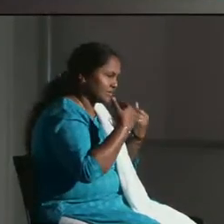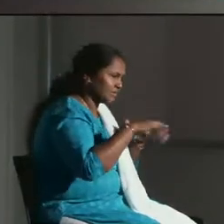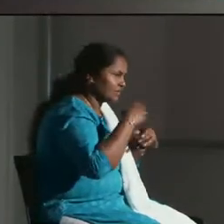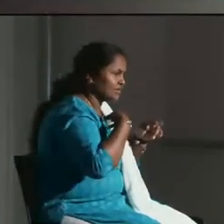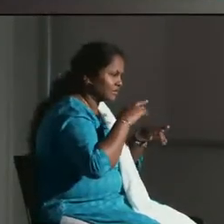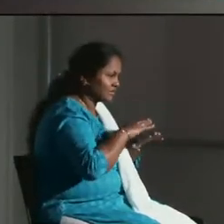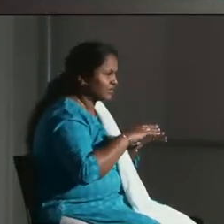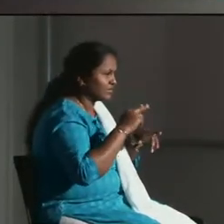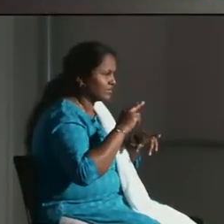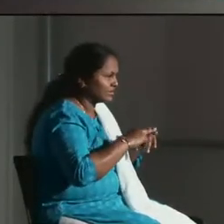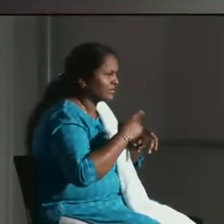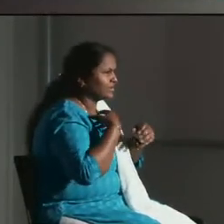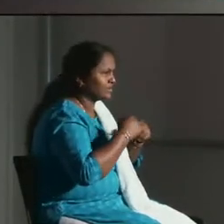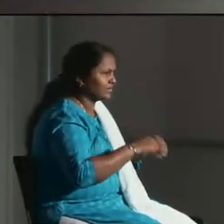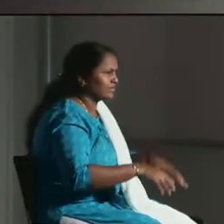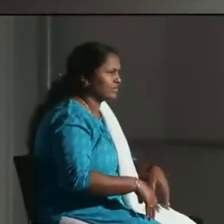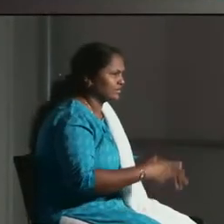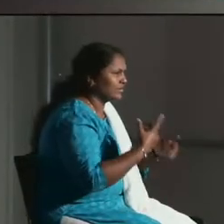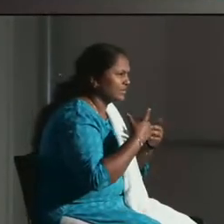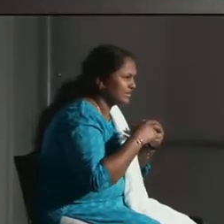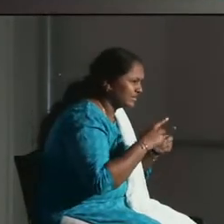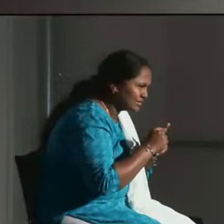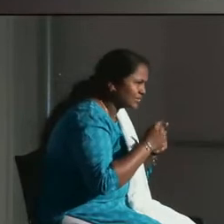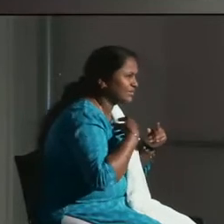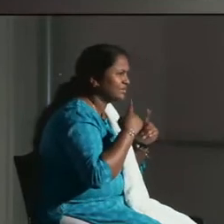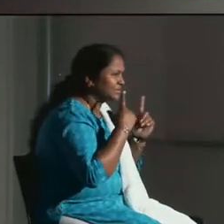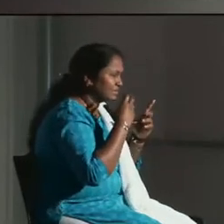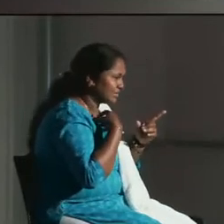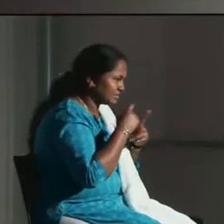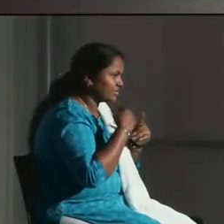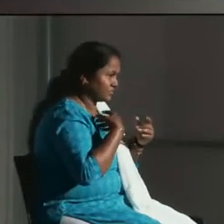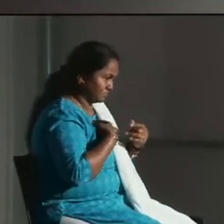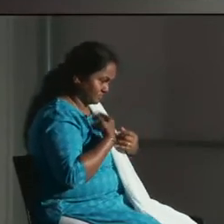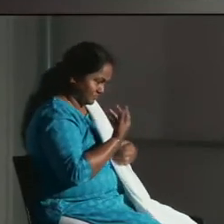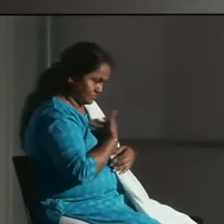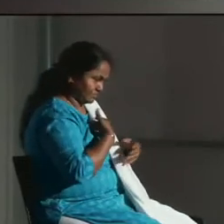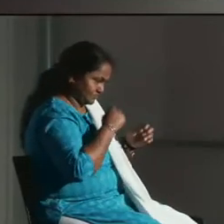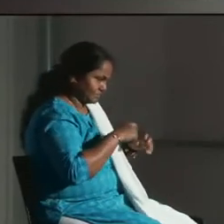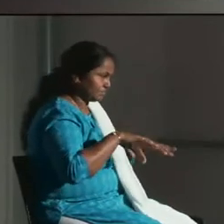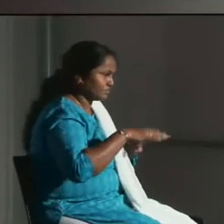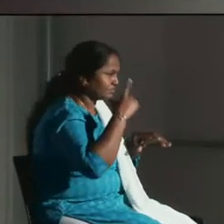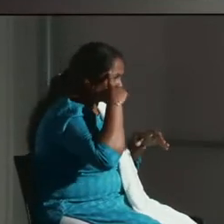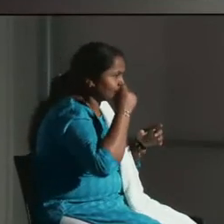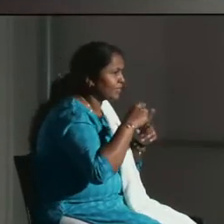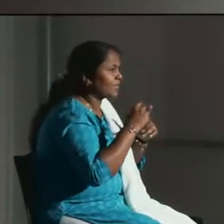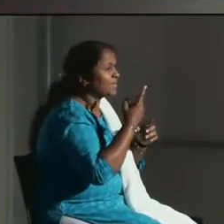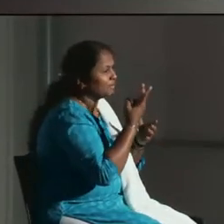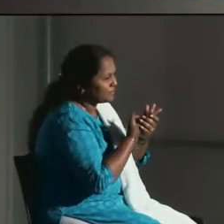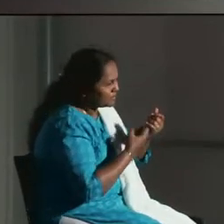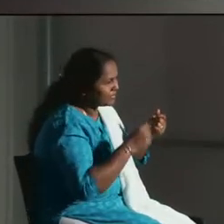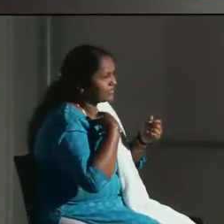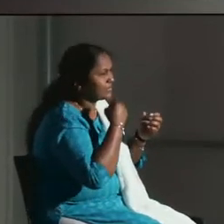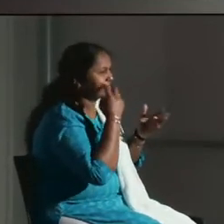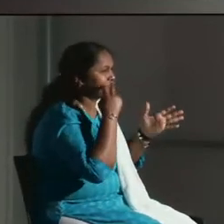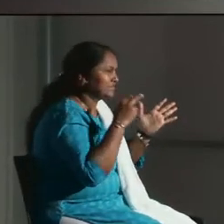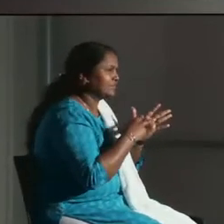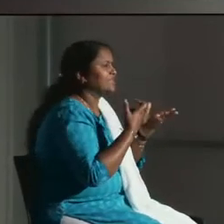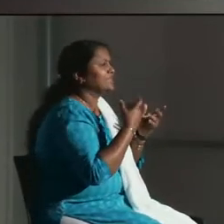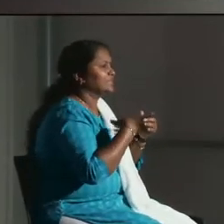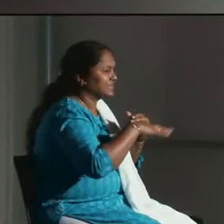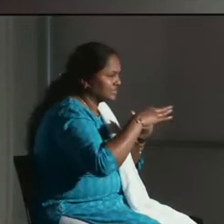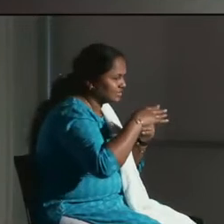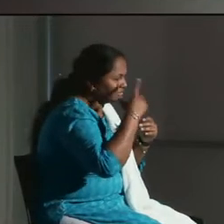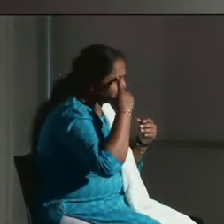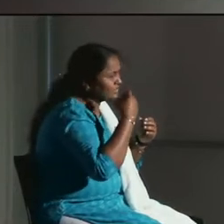alone on a bench and stretching and yawning and pouting. There was me and Action Shiro Shreyasi. We both wanted to sleep. And I went